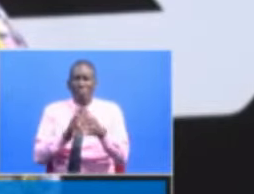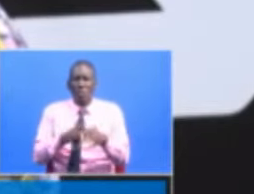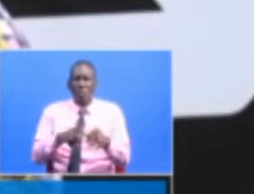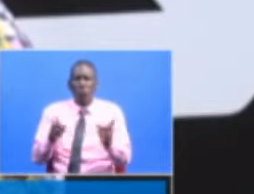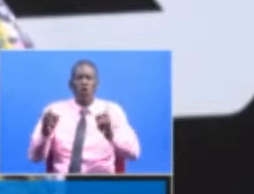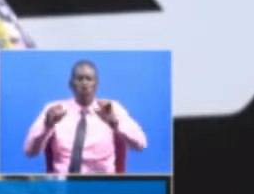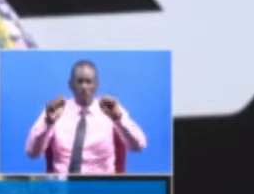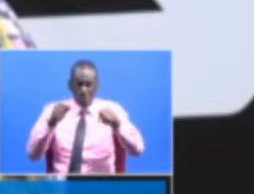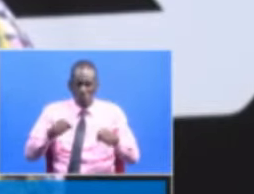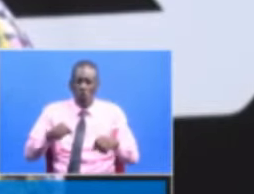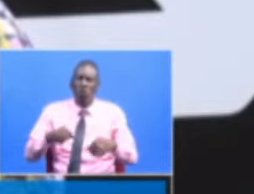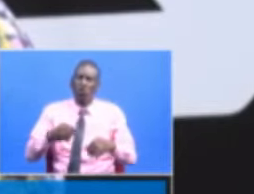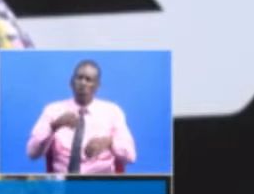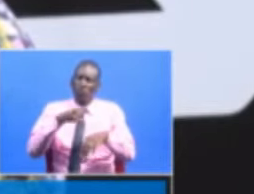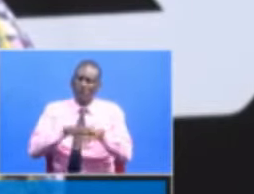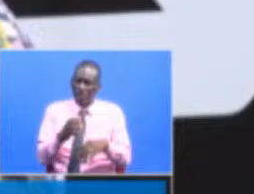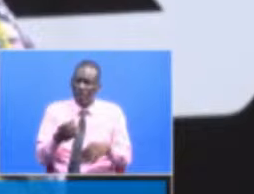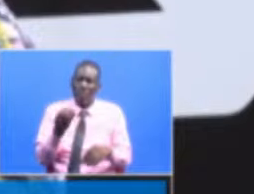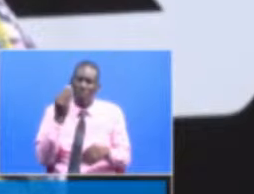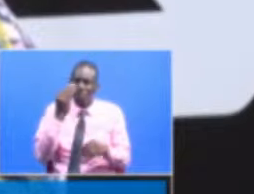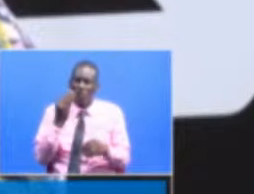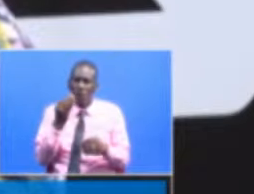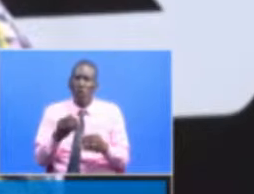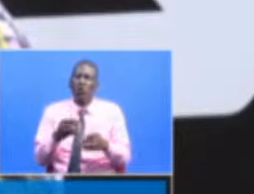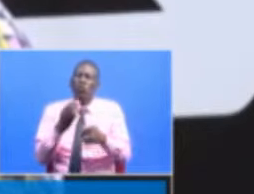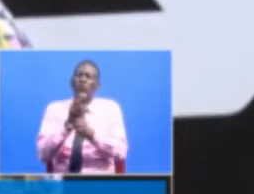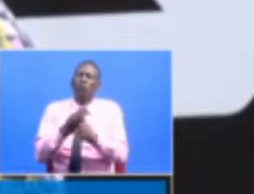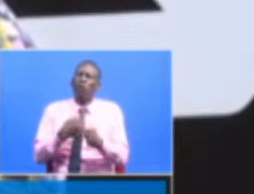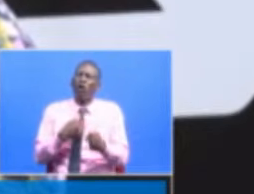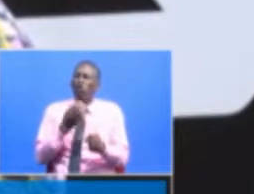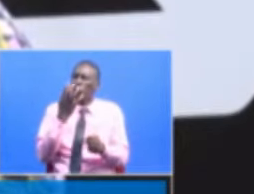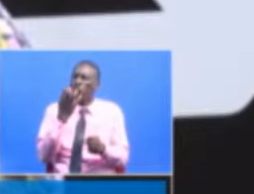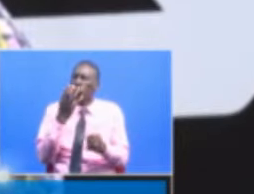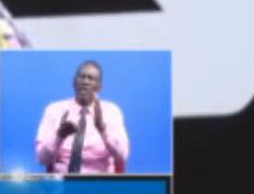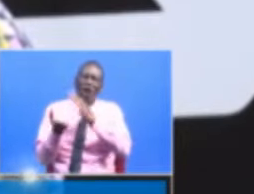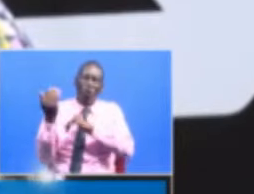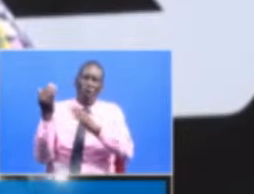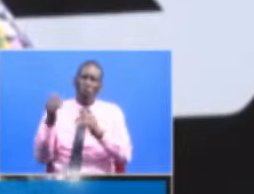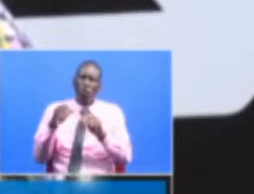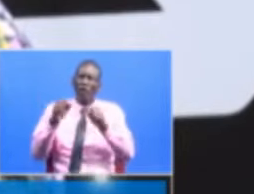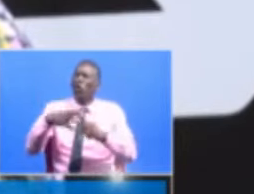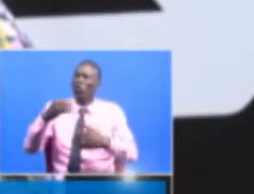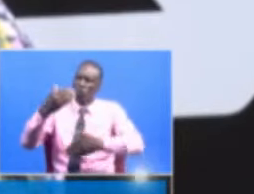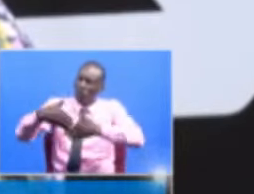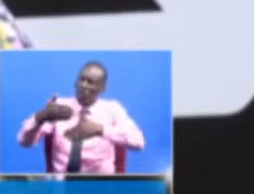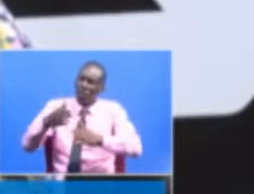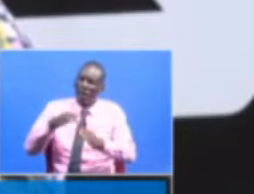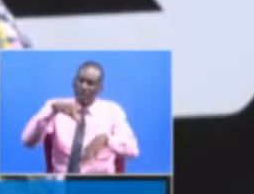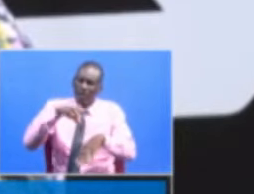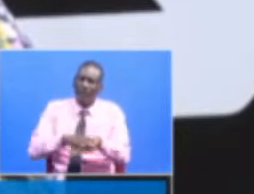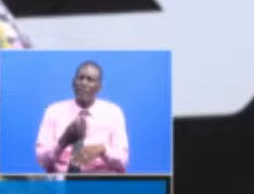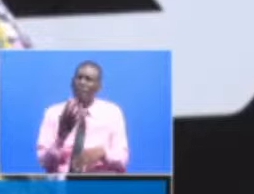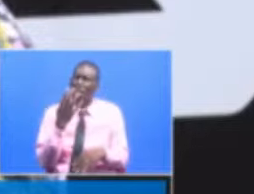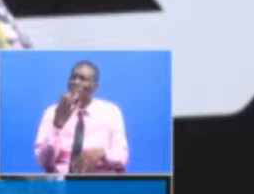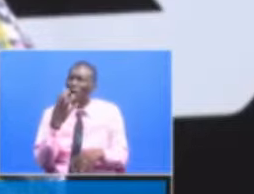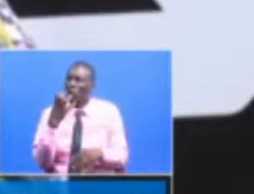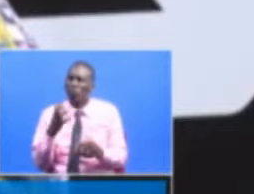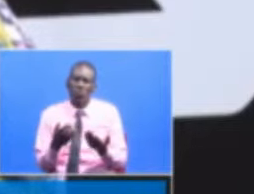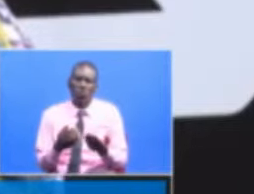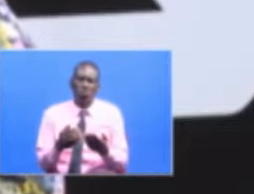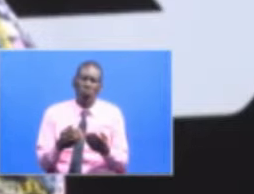it. We used to have fruits. You can just go to your neighbor and get some fruits, mangoes, oranges.